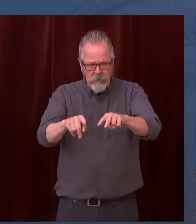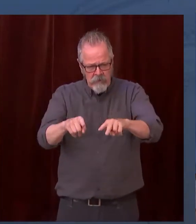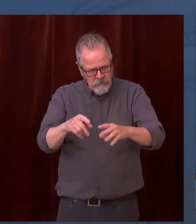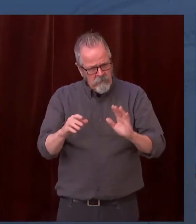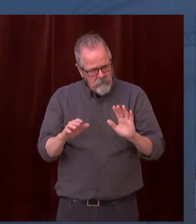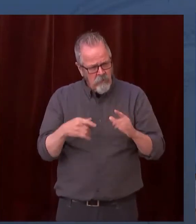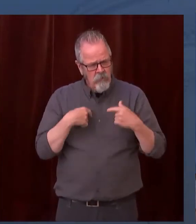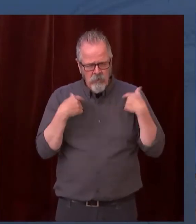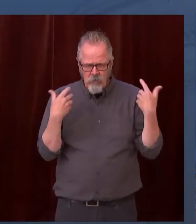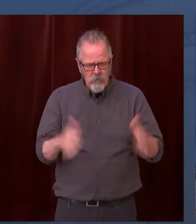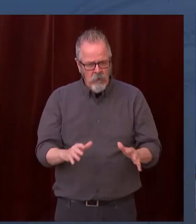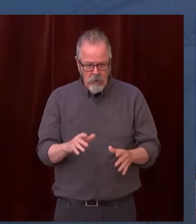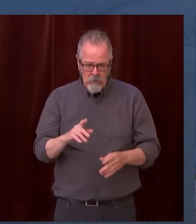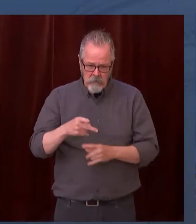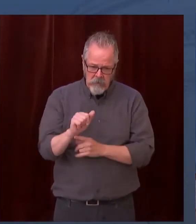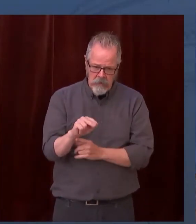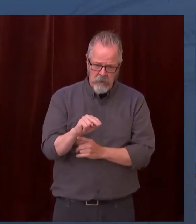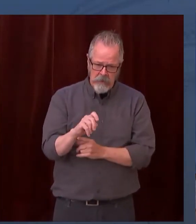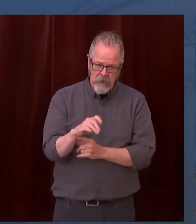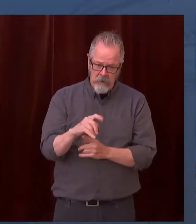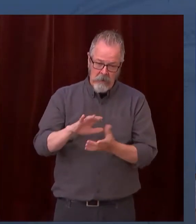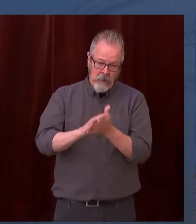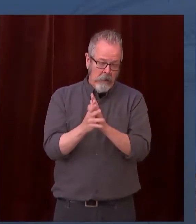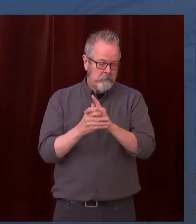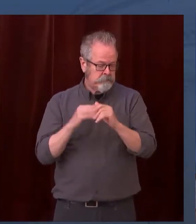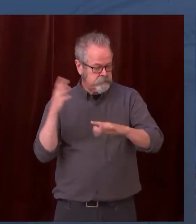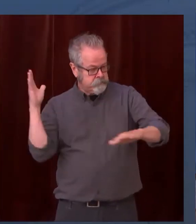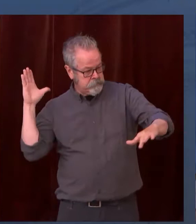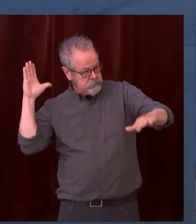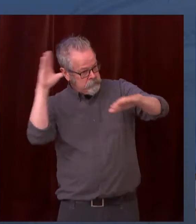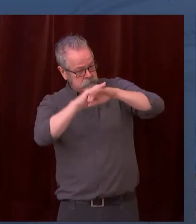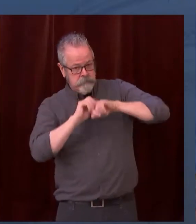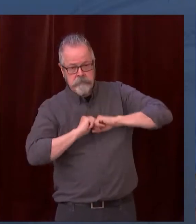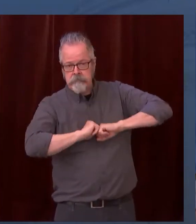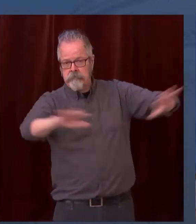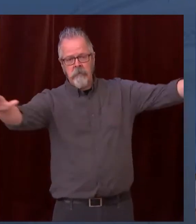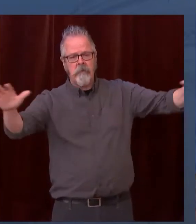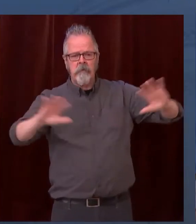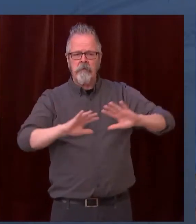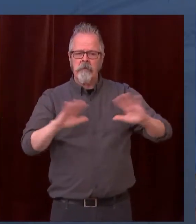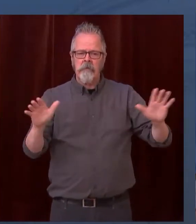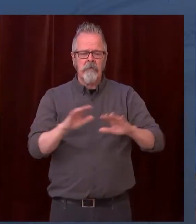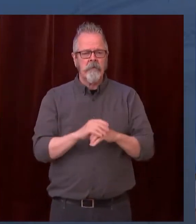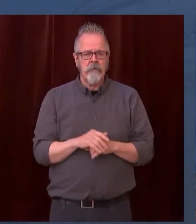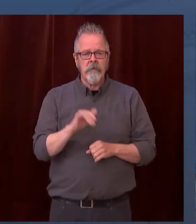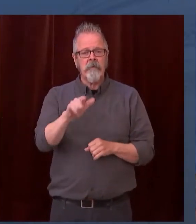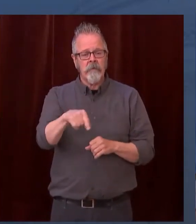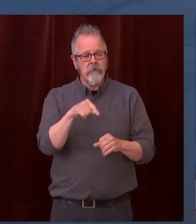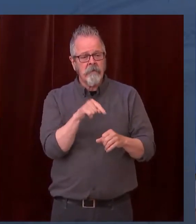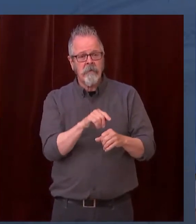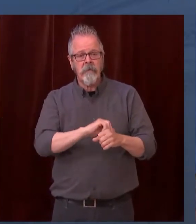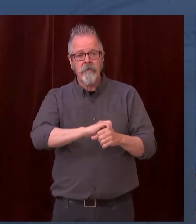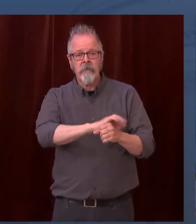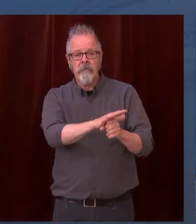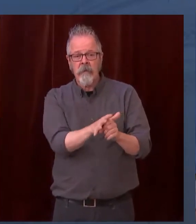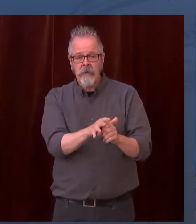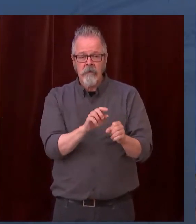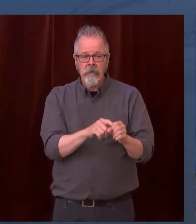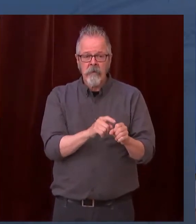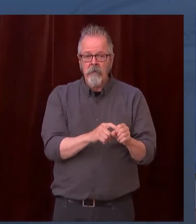virus does not discriminate between R's and D's. And I just think it's great that we're now becoming much more aligned in this